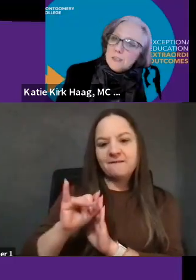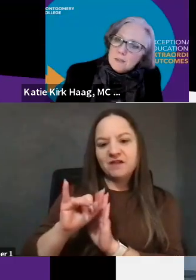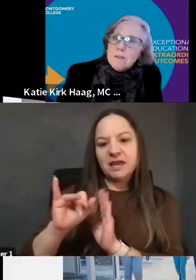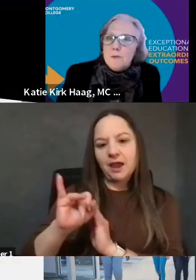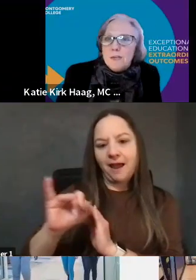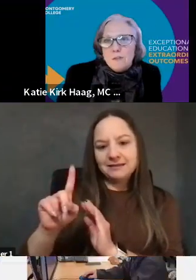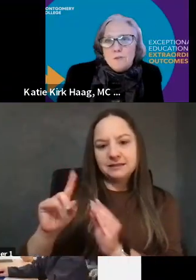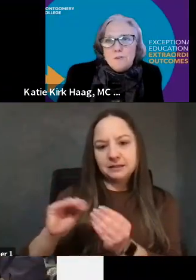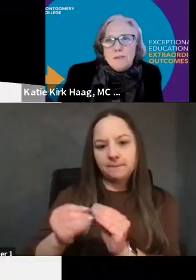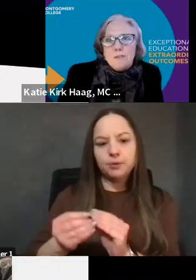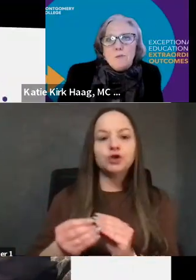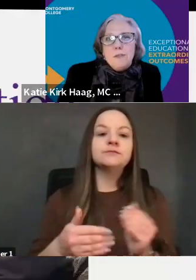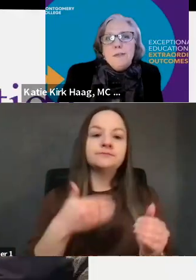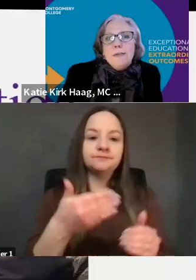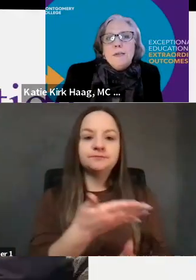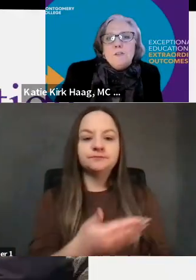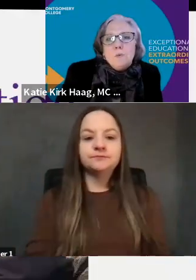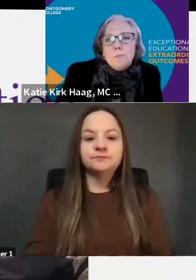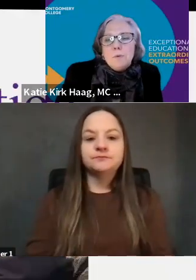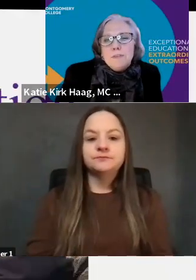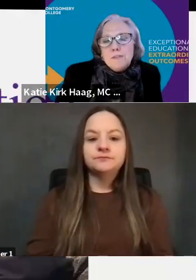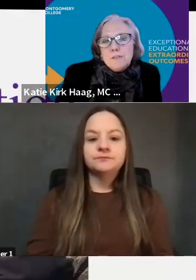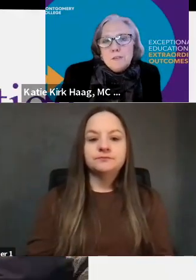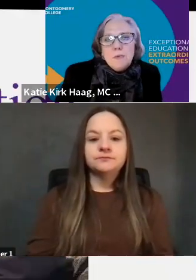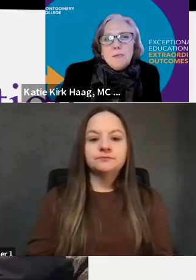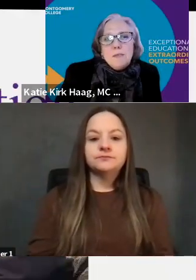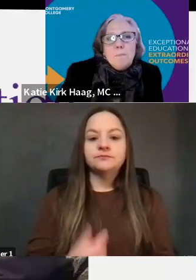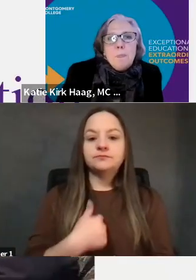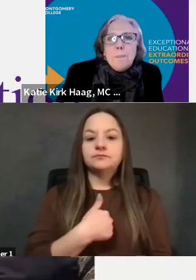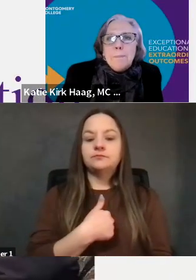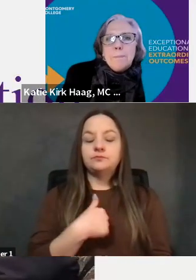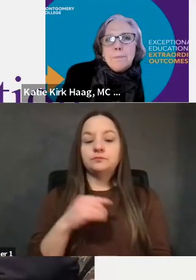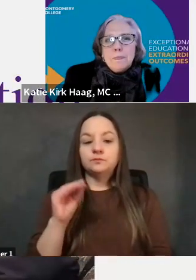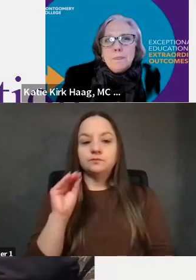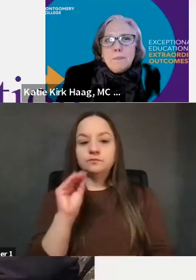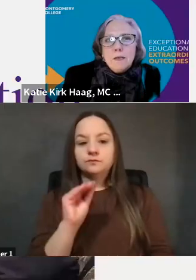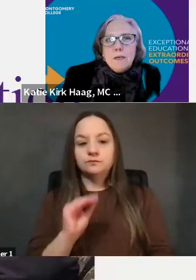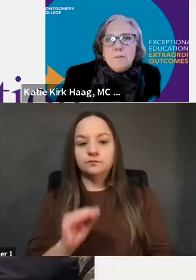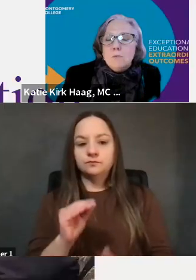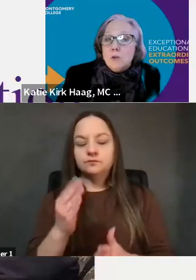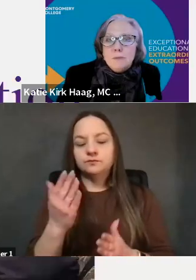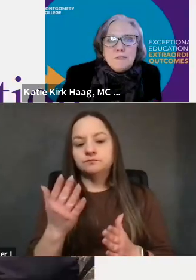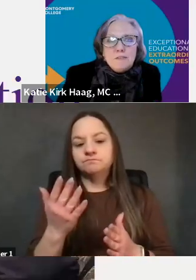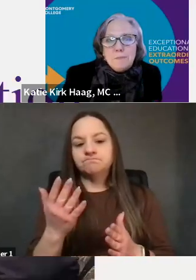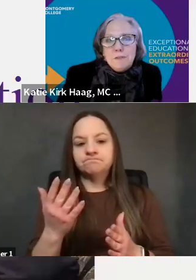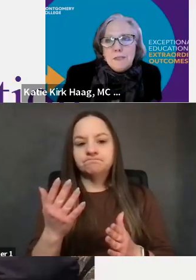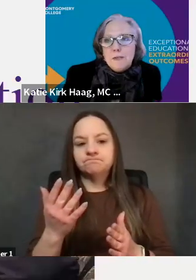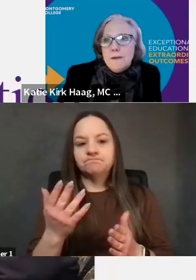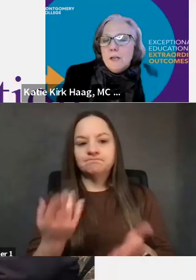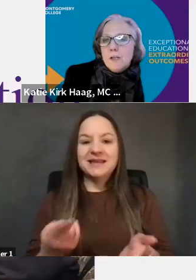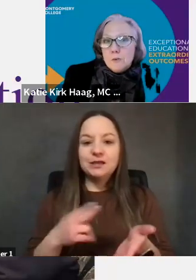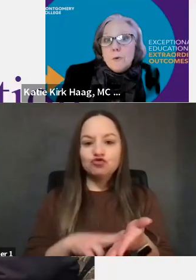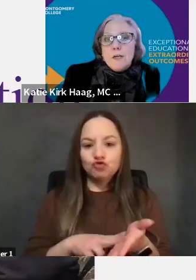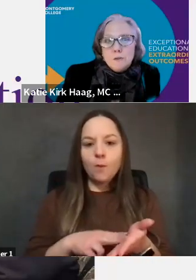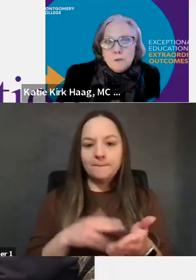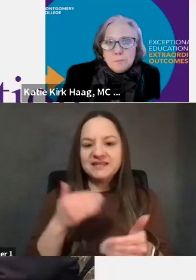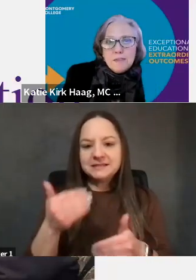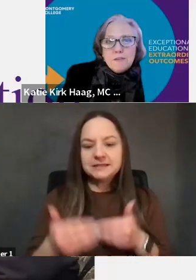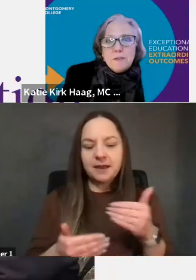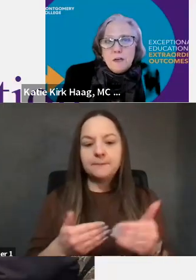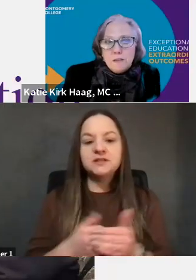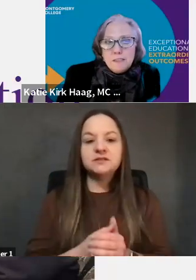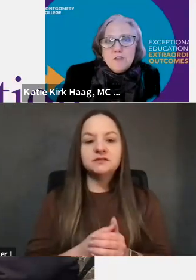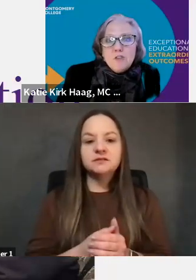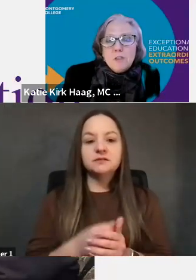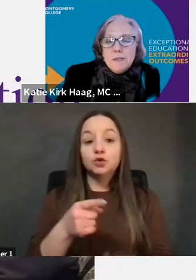a student here. Go ahead and go to the next one. So we put down some enrollment steps here. So you are going to